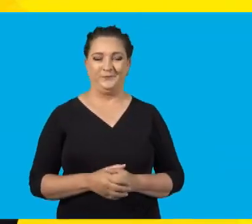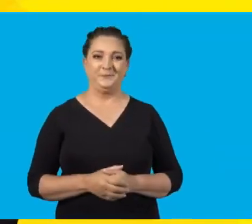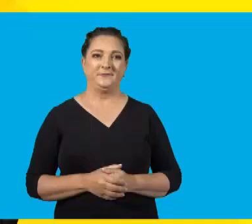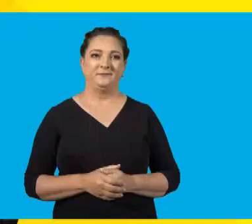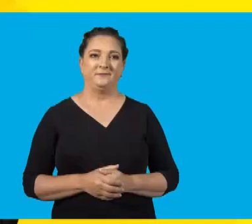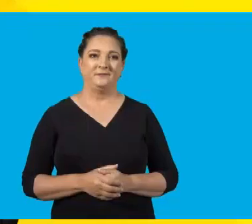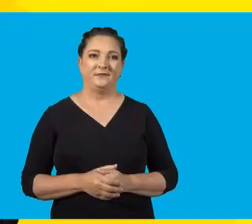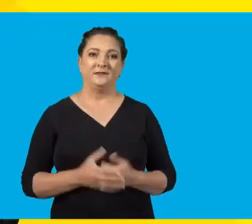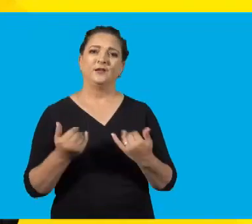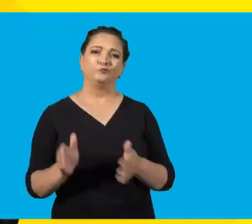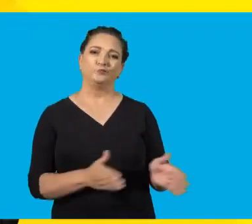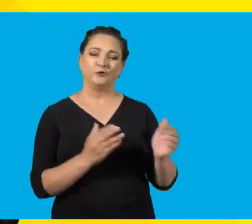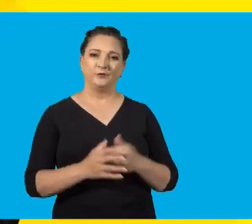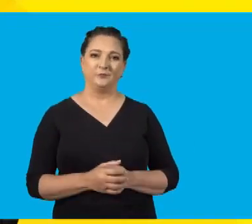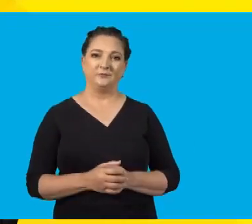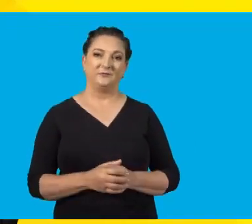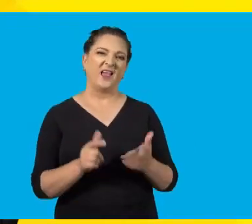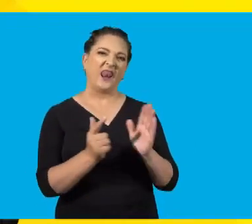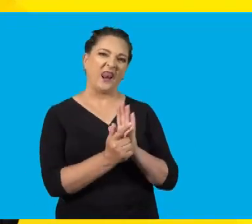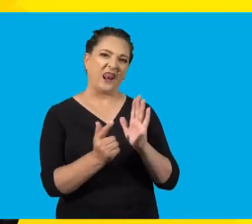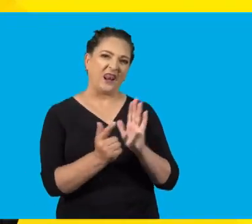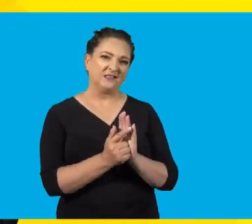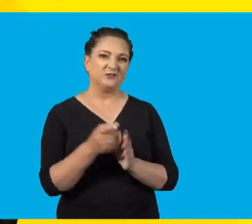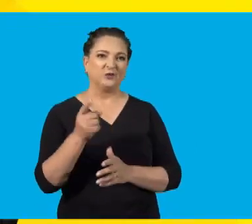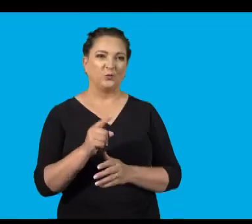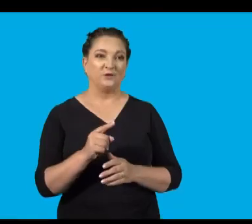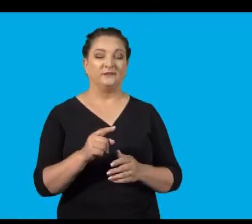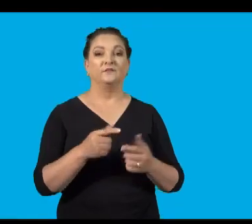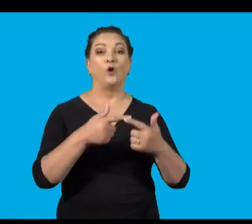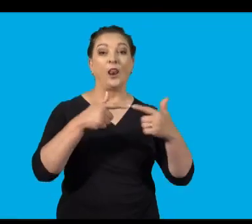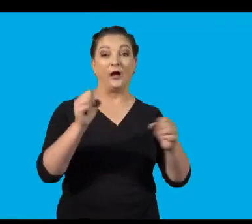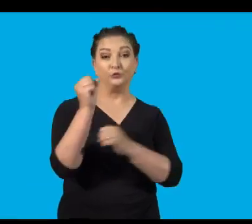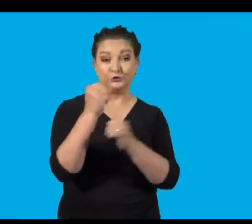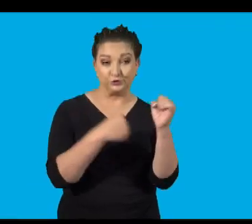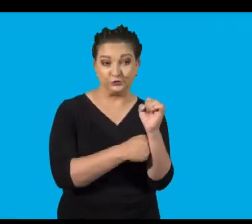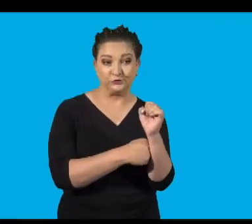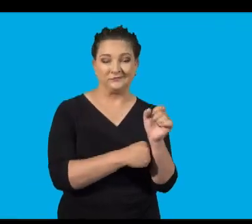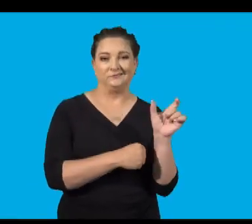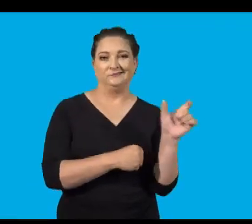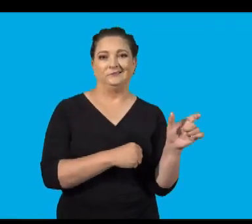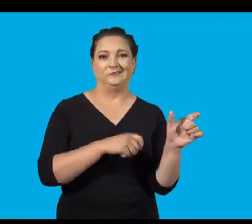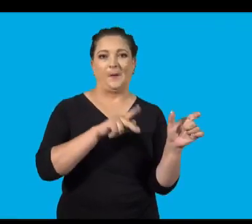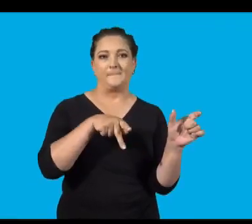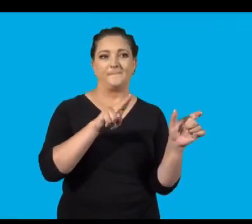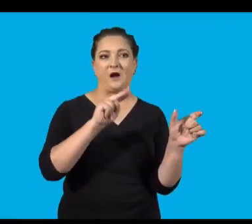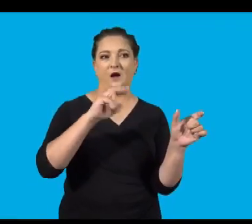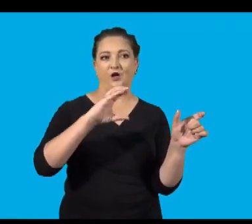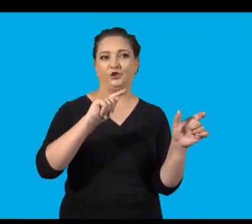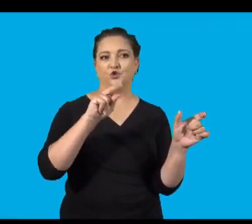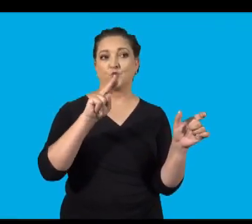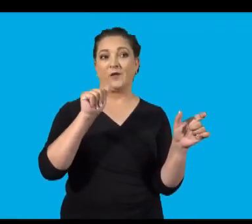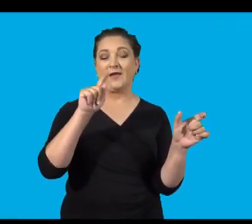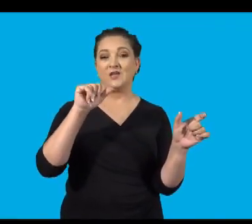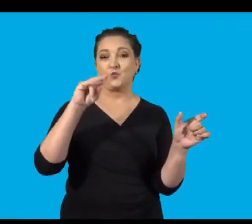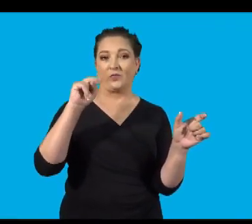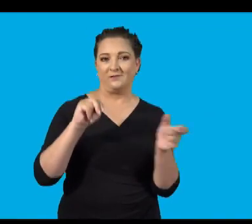questions, right? We're moving on. Let's break down the lesson. So language structures, we're going to focus on punctuation, grammar,